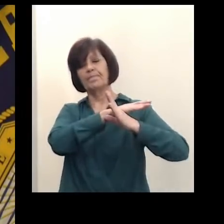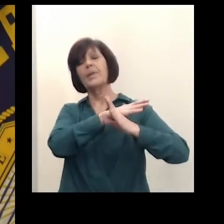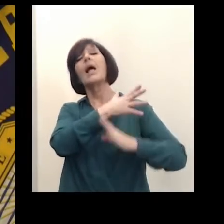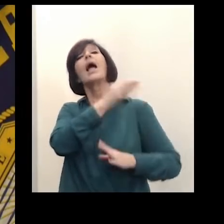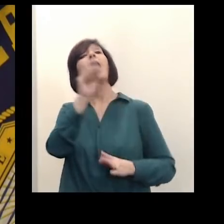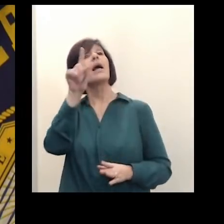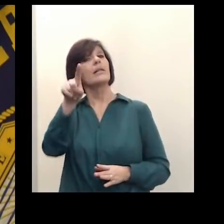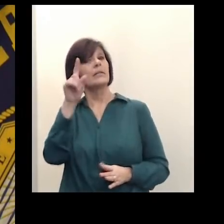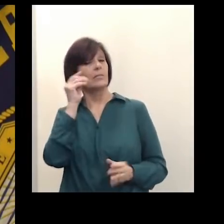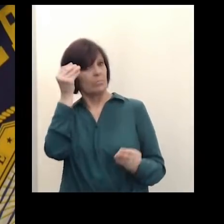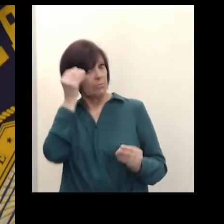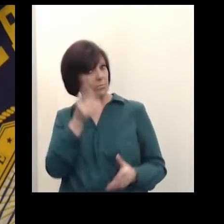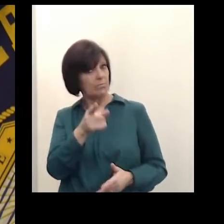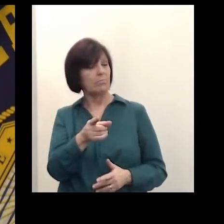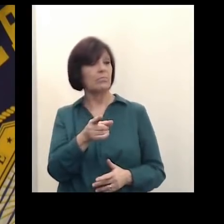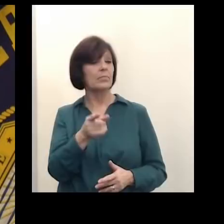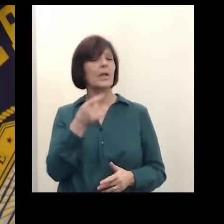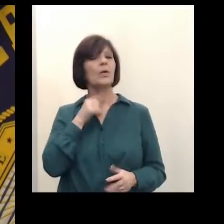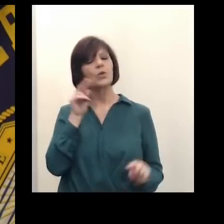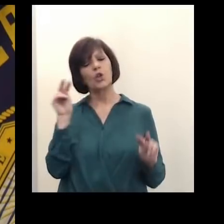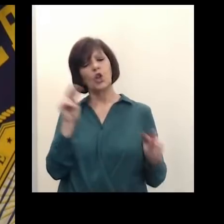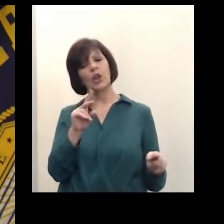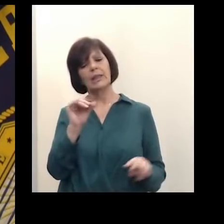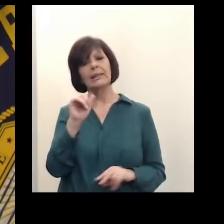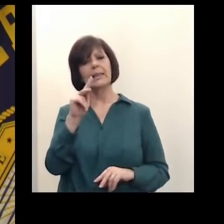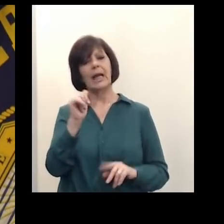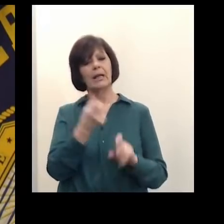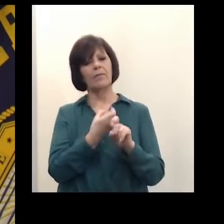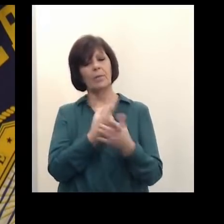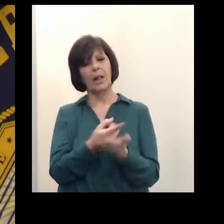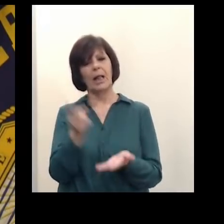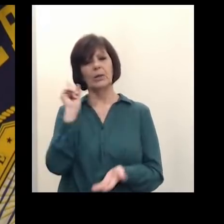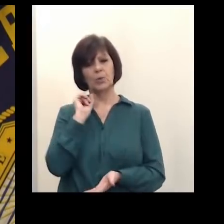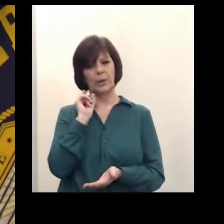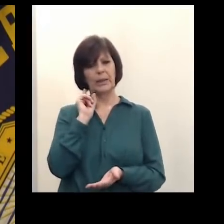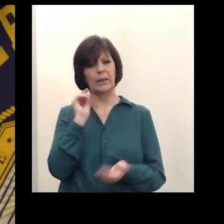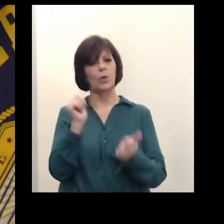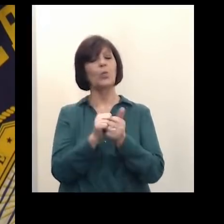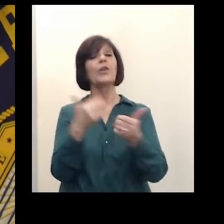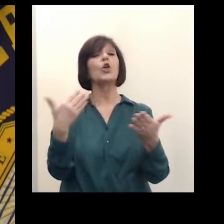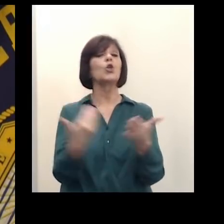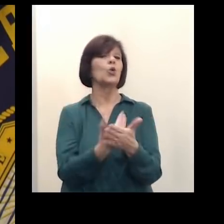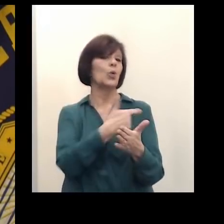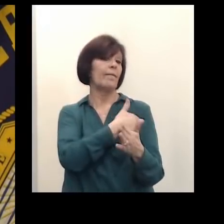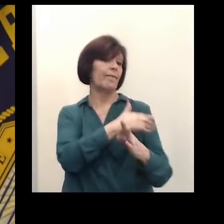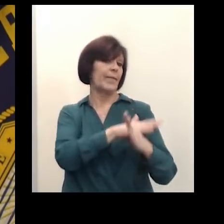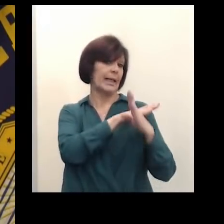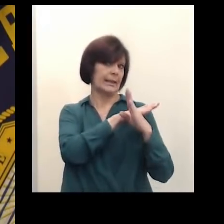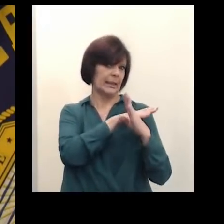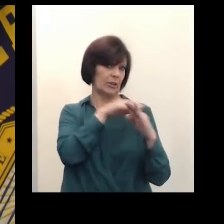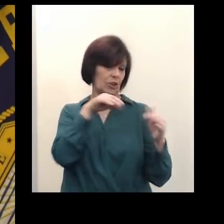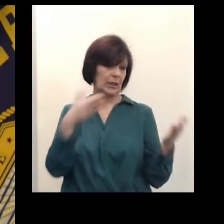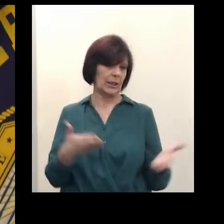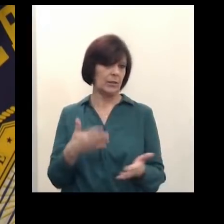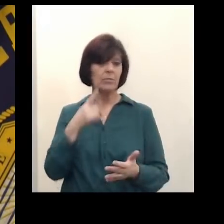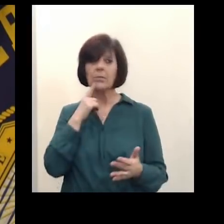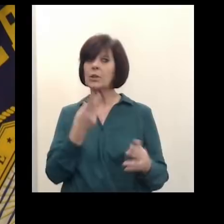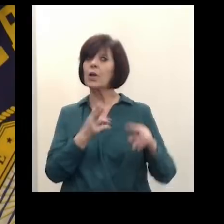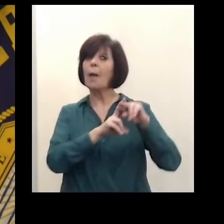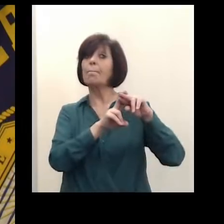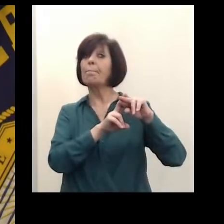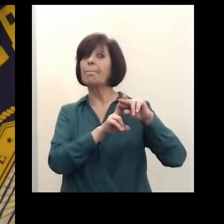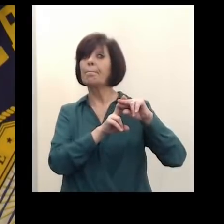note, I was looking at the data from last week with regards to new vaccinations in Erie County. They're up,